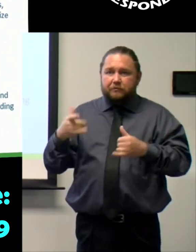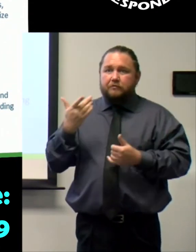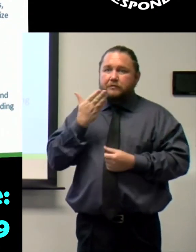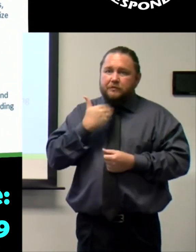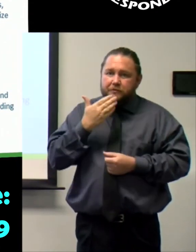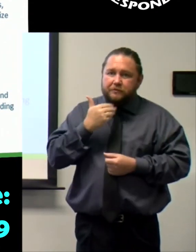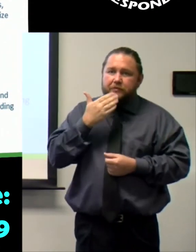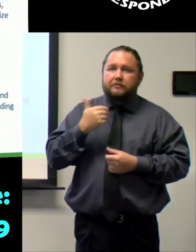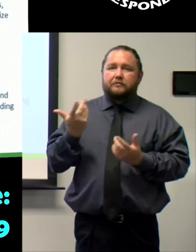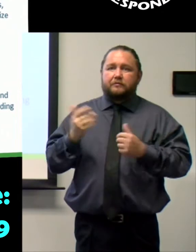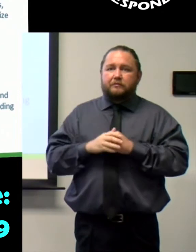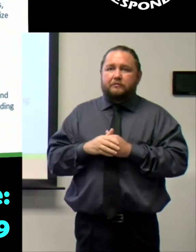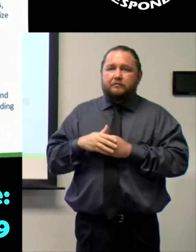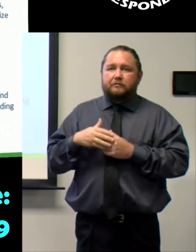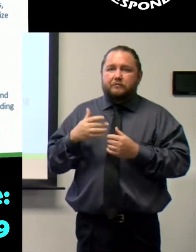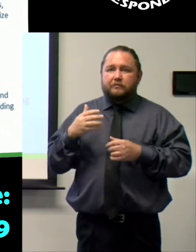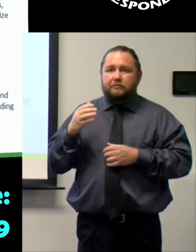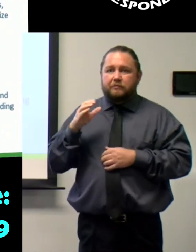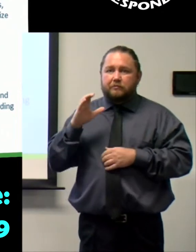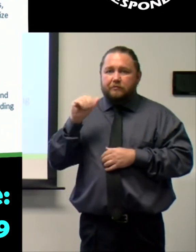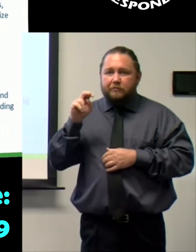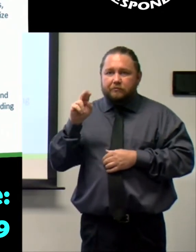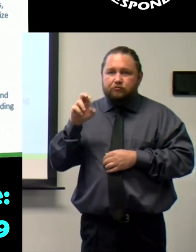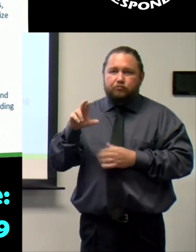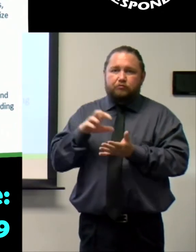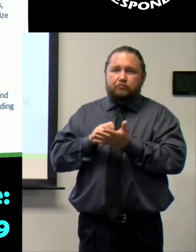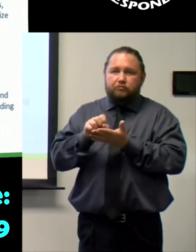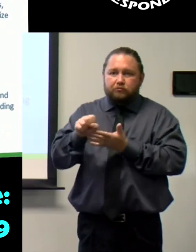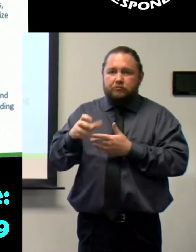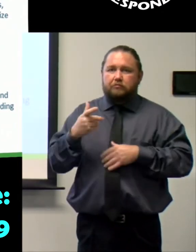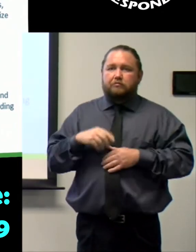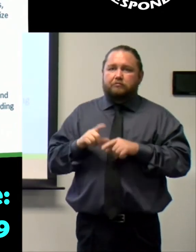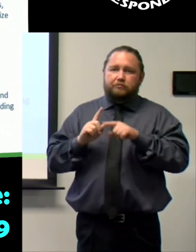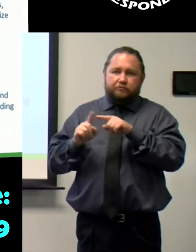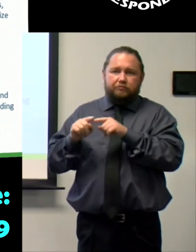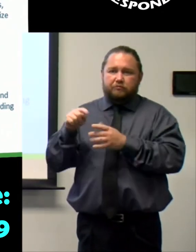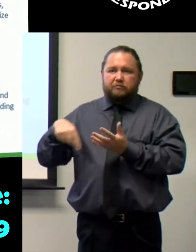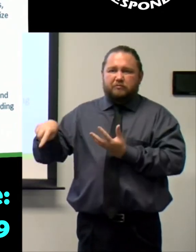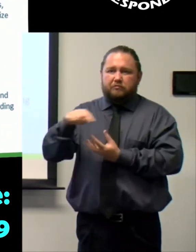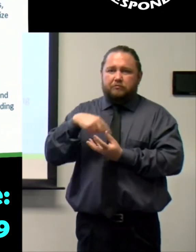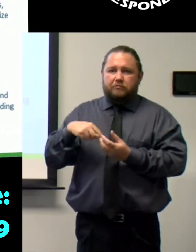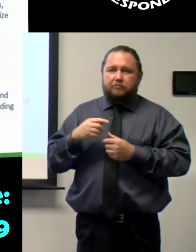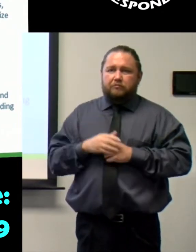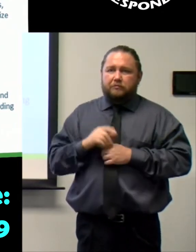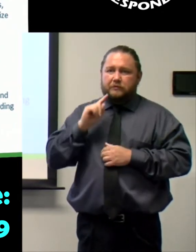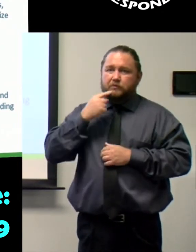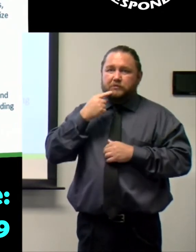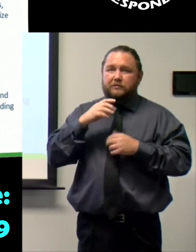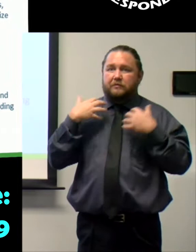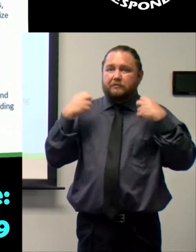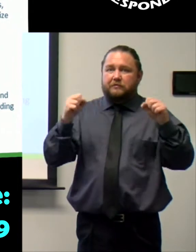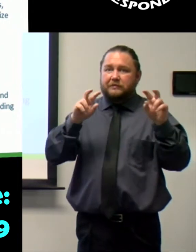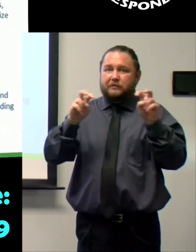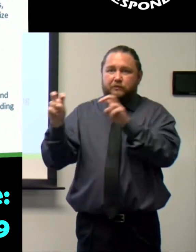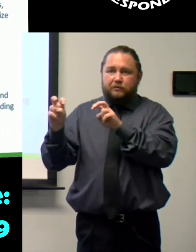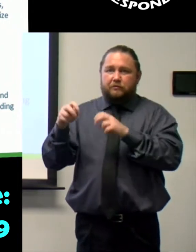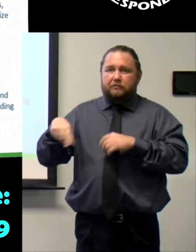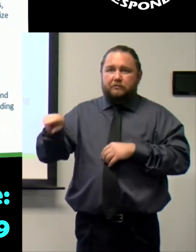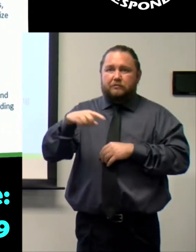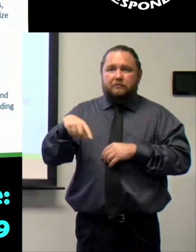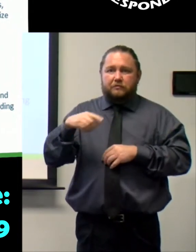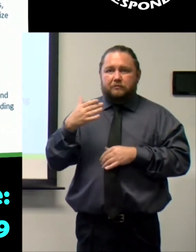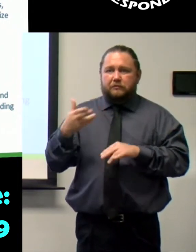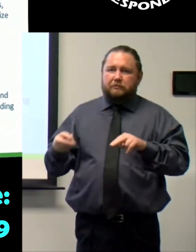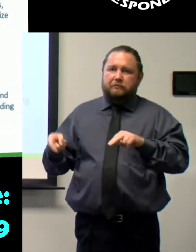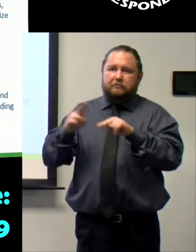had cancer, something like that. Anybody with a serious health problem is at increased risk. So they, in phase 1, should